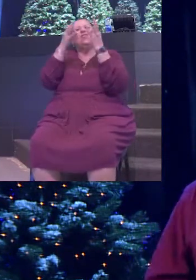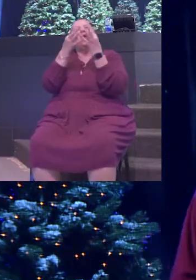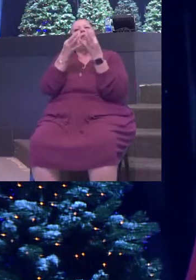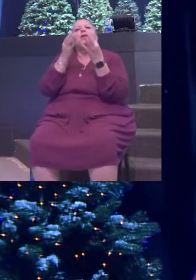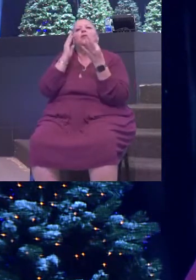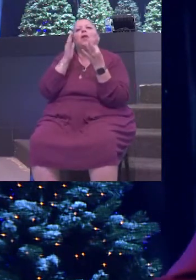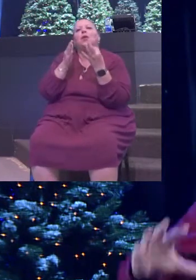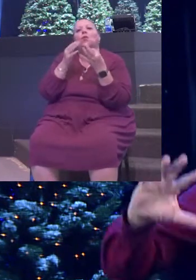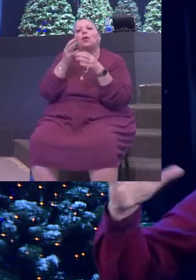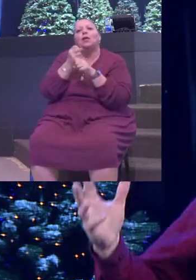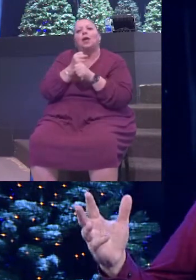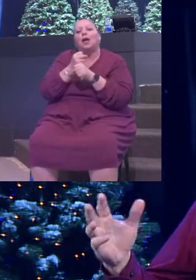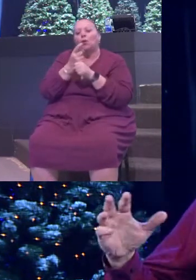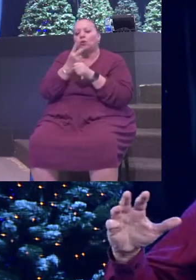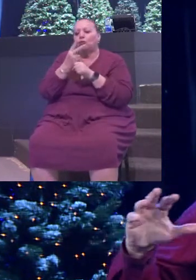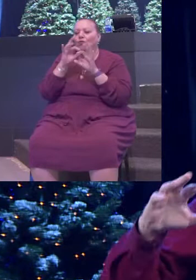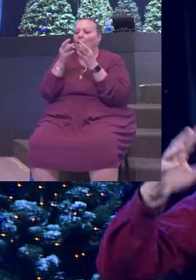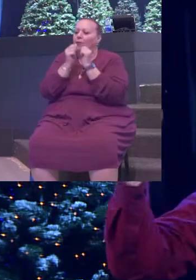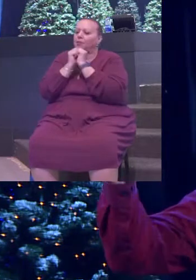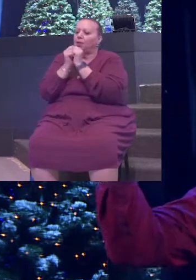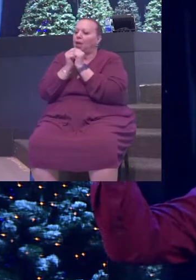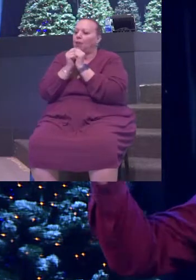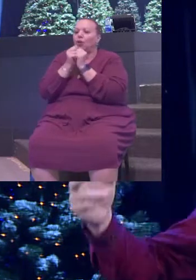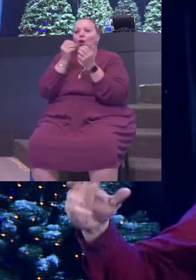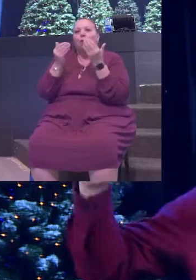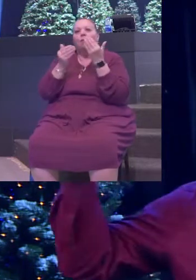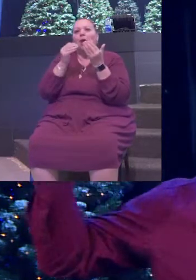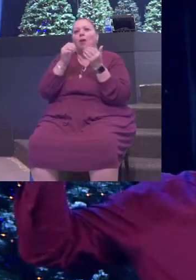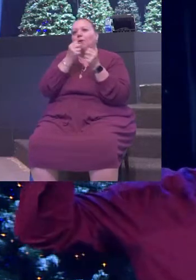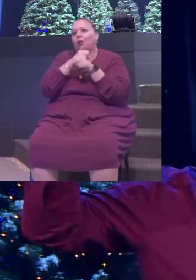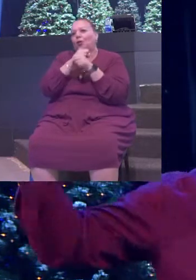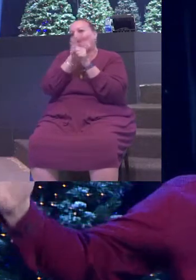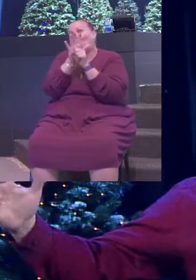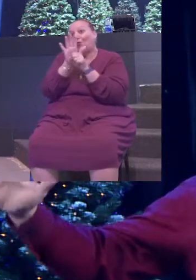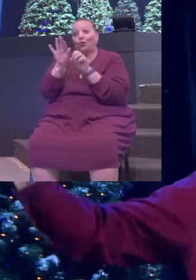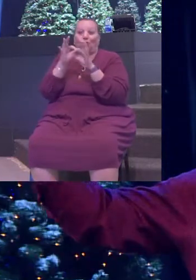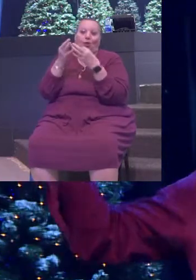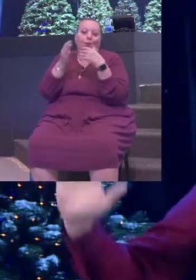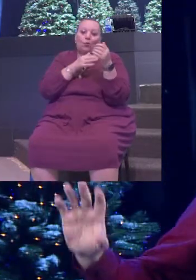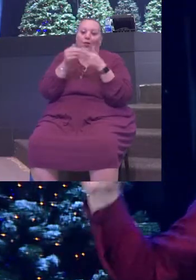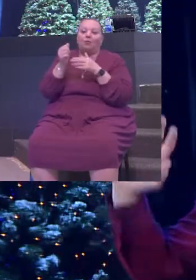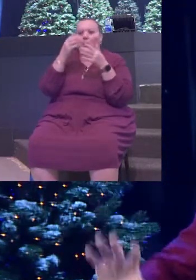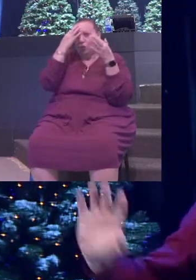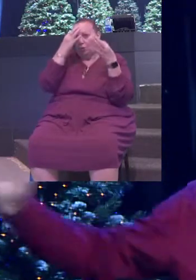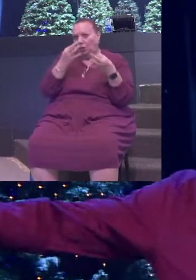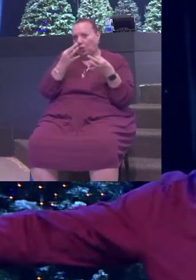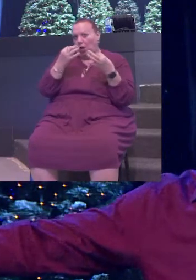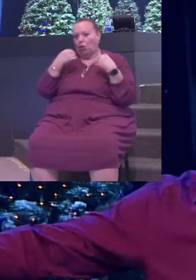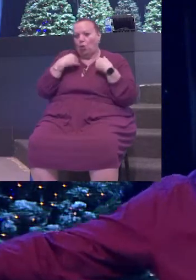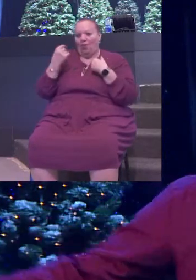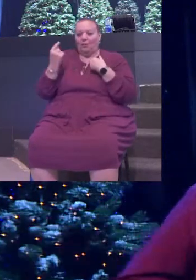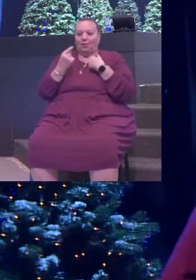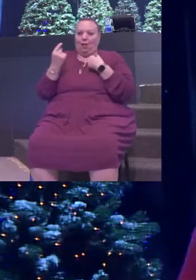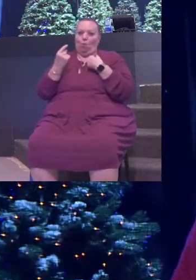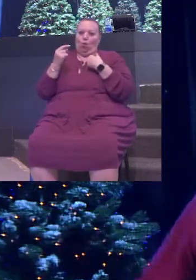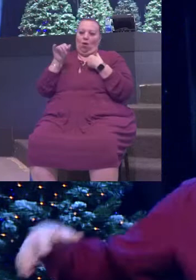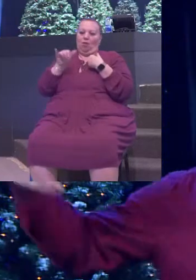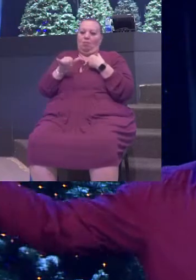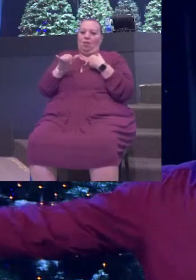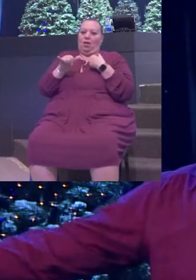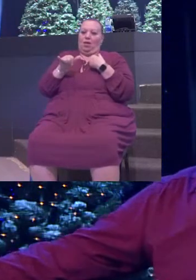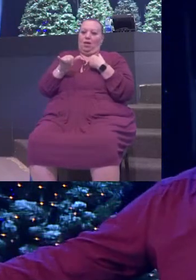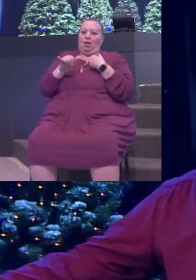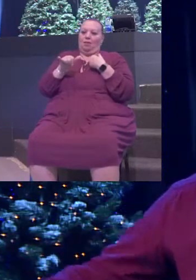they'll maybe get a couple of families together, maybe in COVID it's just your family or whatever, but you decide, you have somebody that has